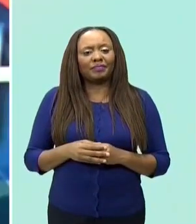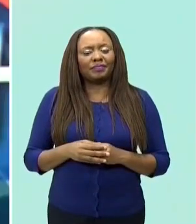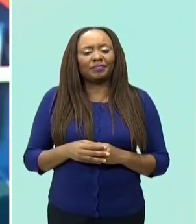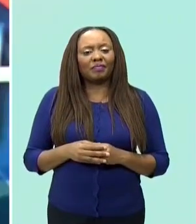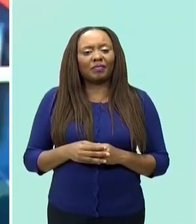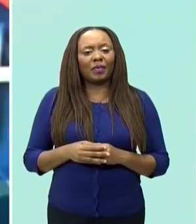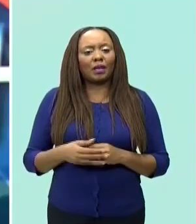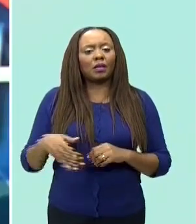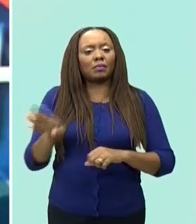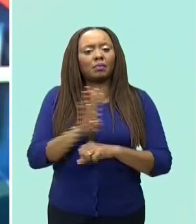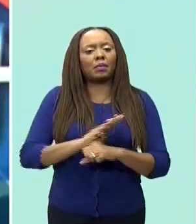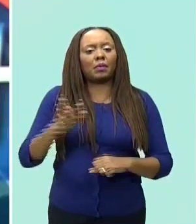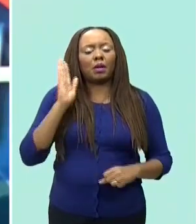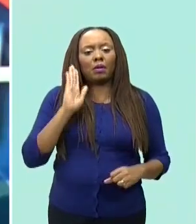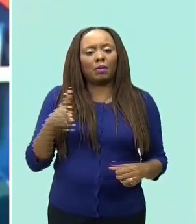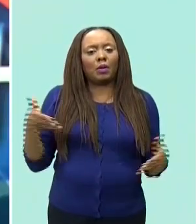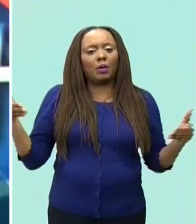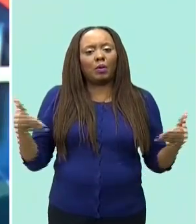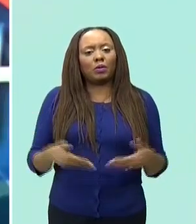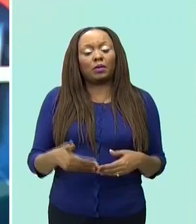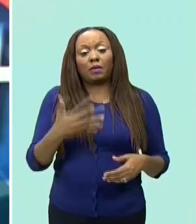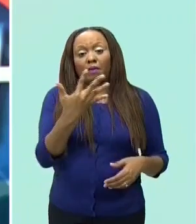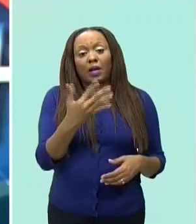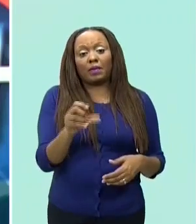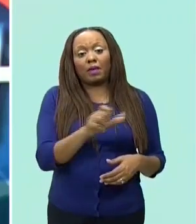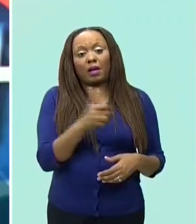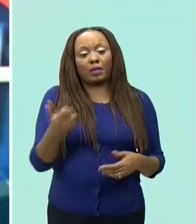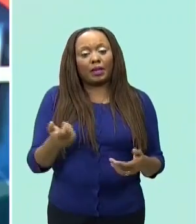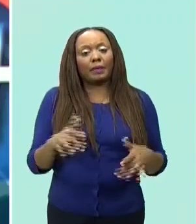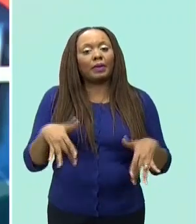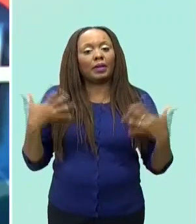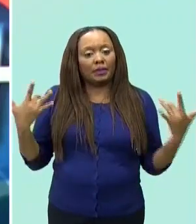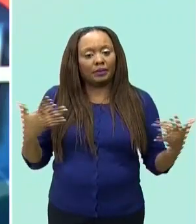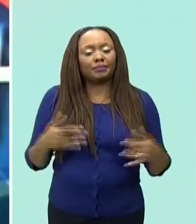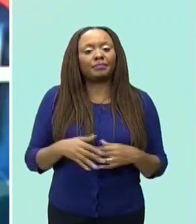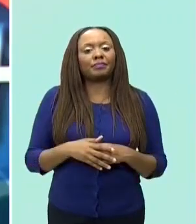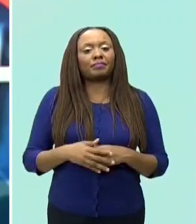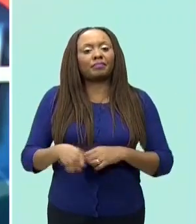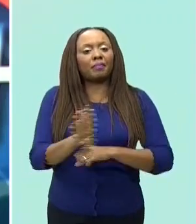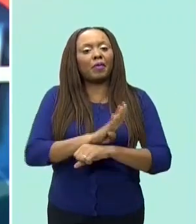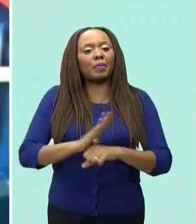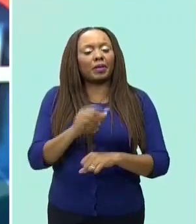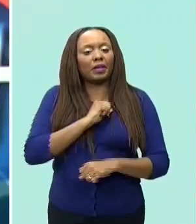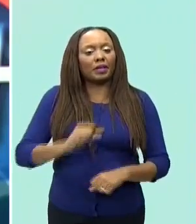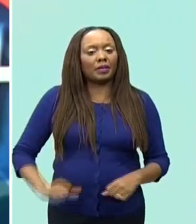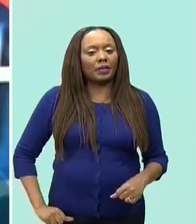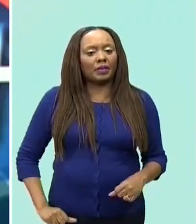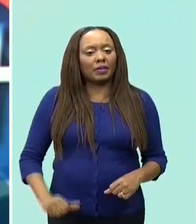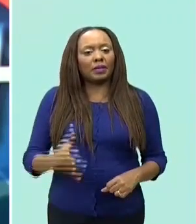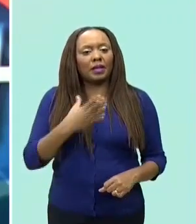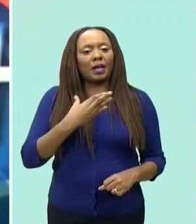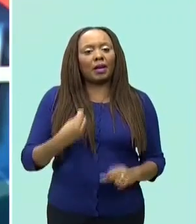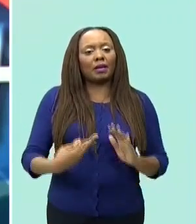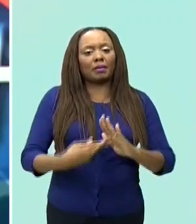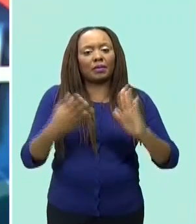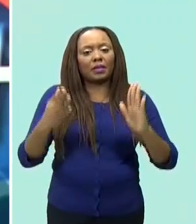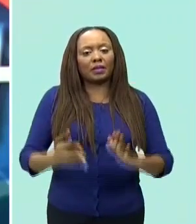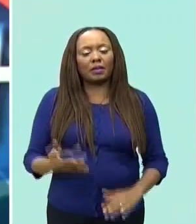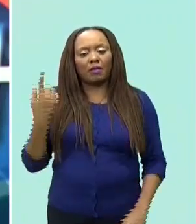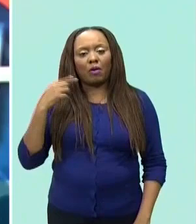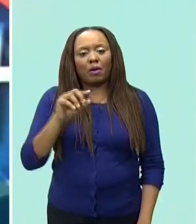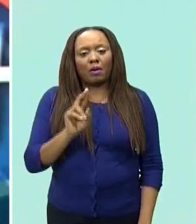will be the host of 5 major parallel events. Barbados Ambassador and Permanent Representative to the United Nations in Geneva, Chad